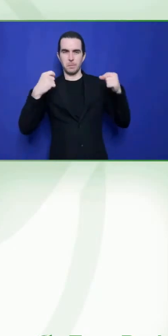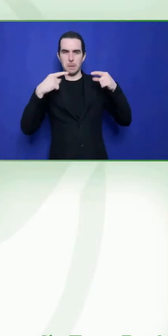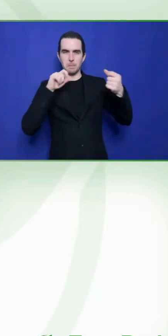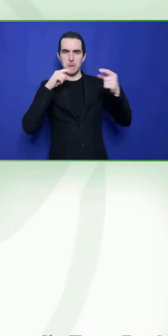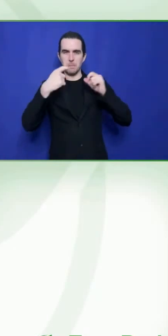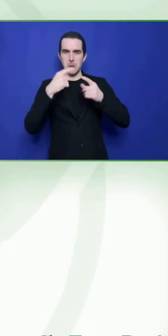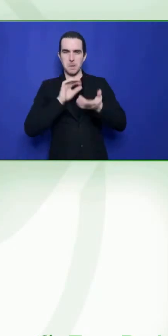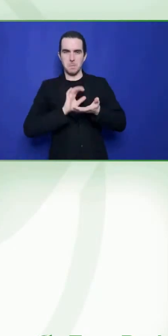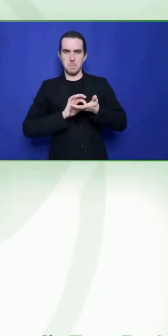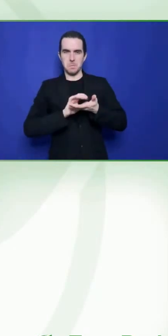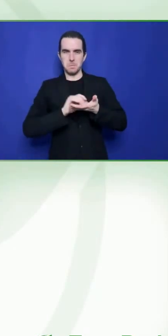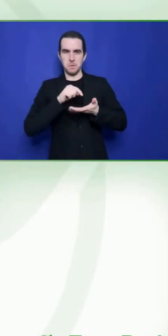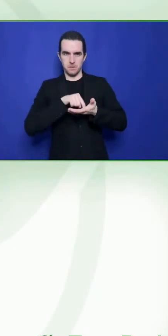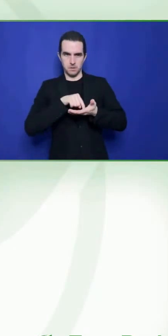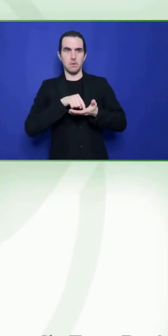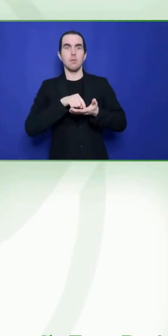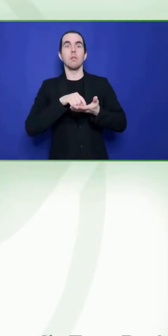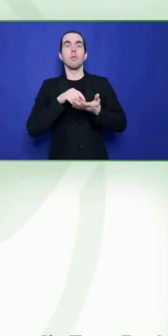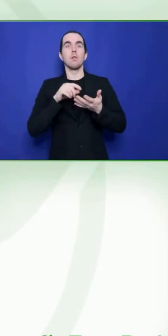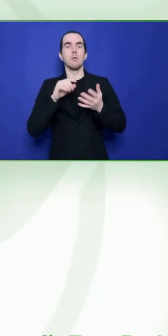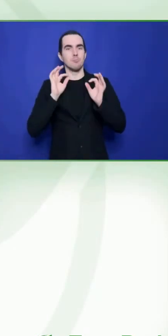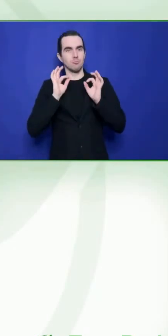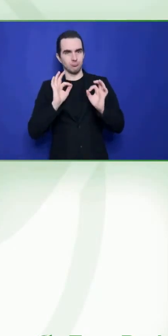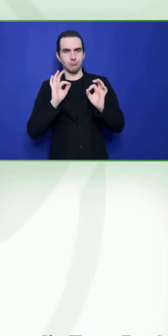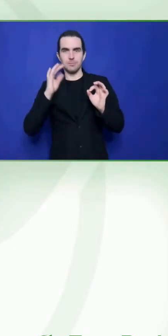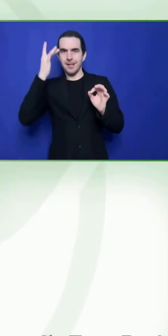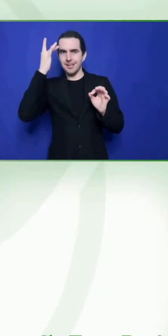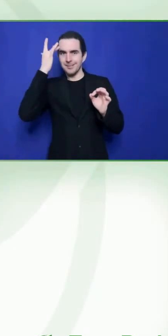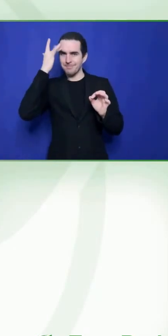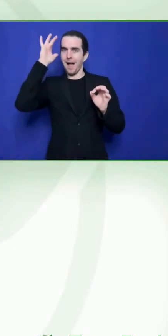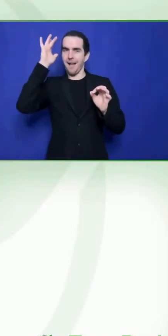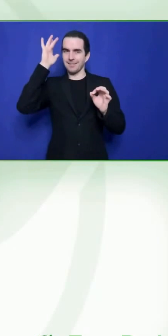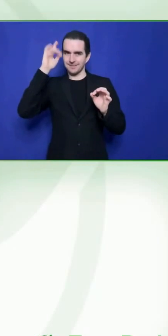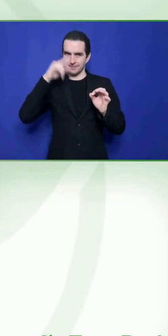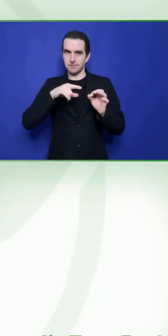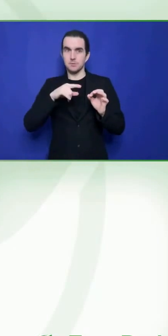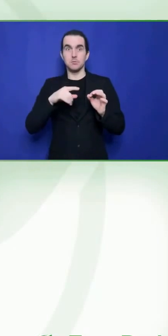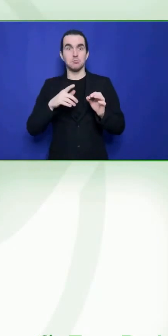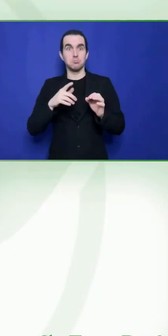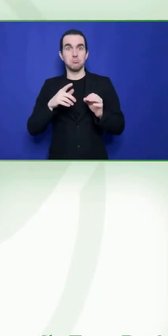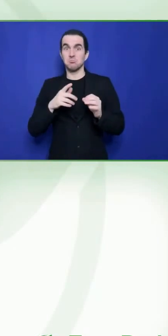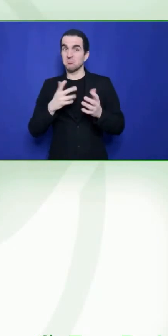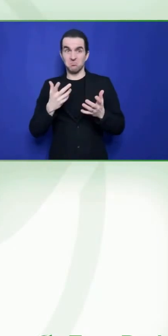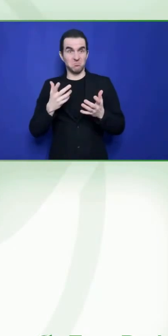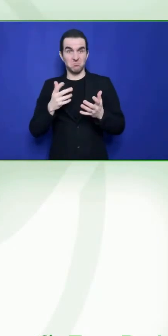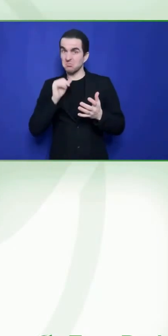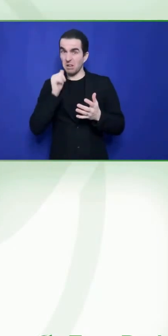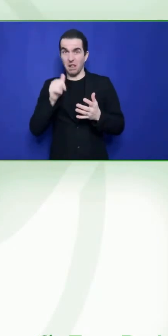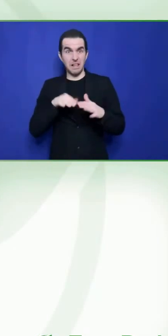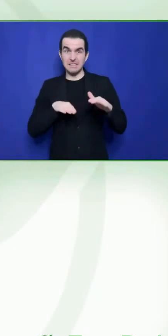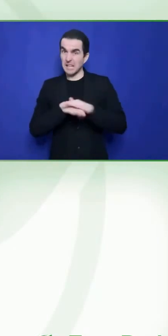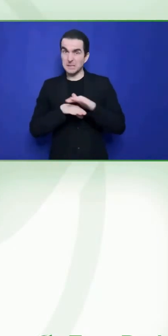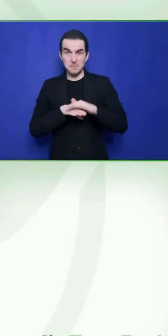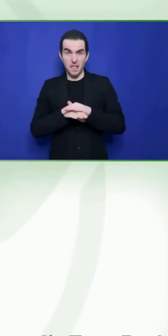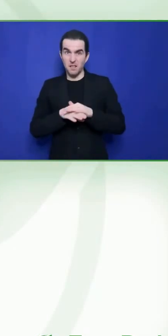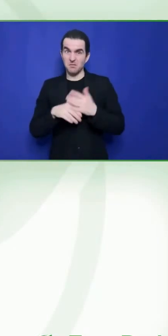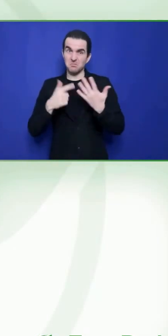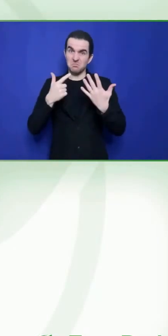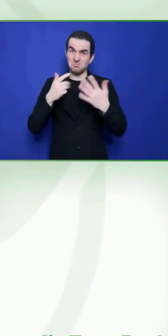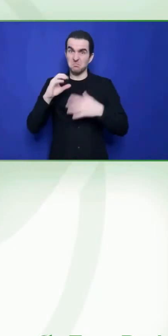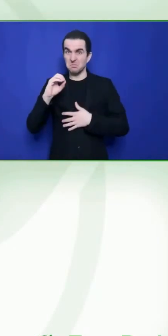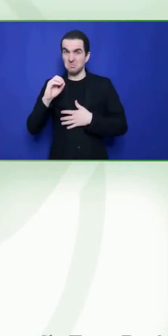respective cities and municipalities are changing that, are showing us ways, proven ways,